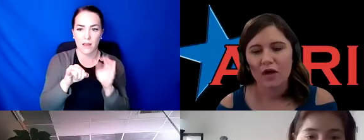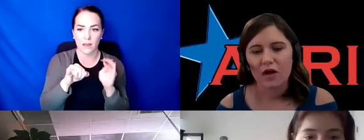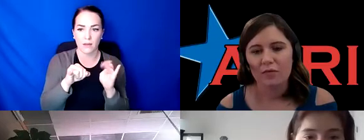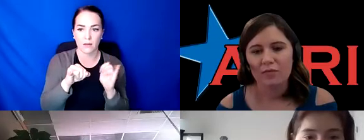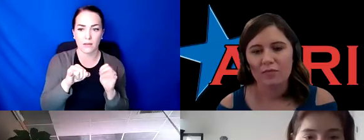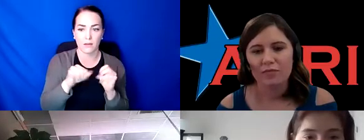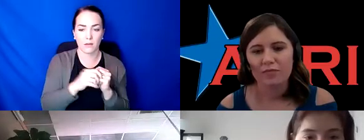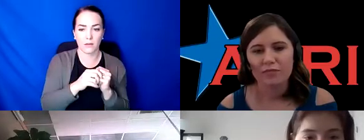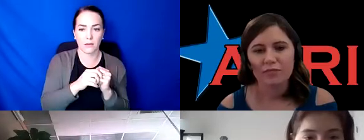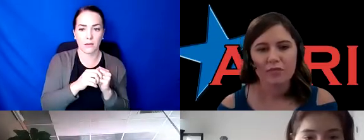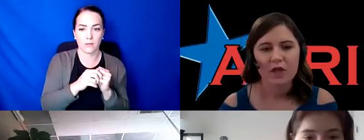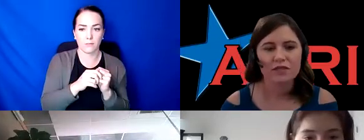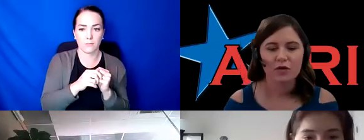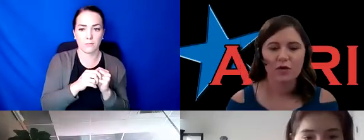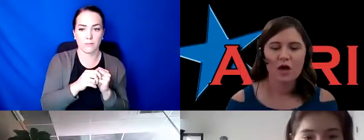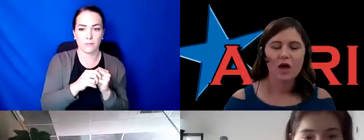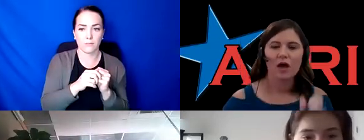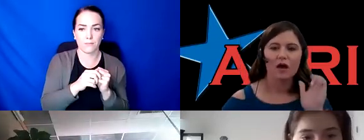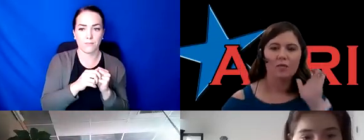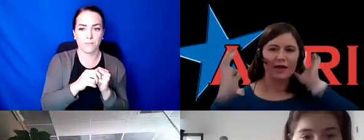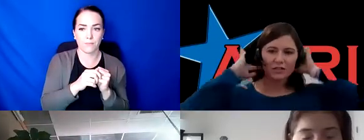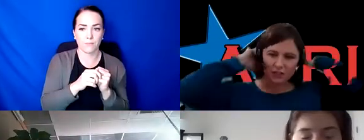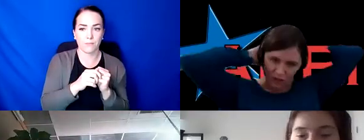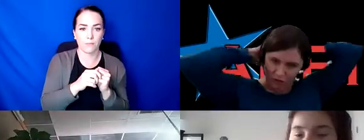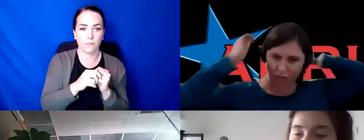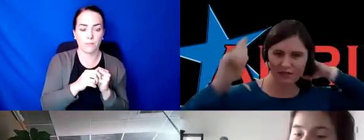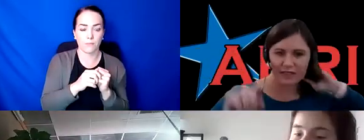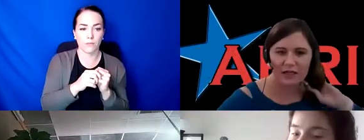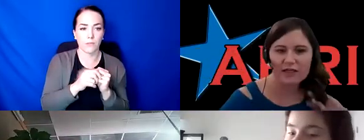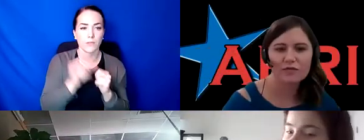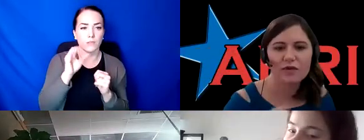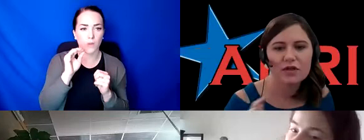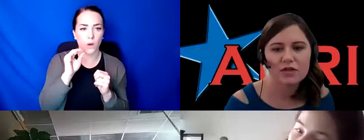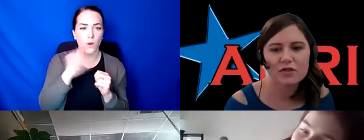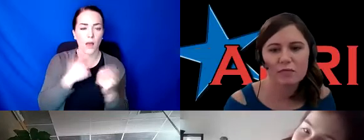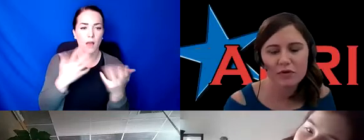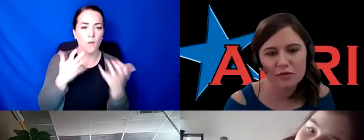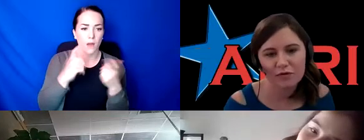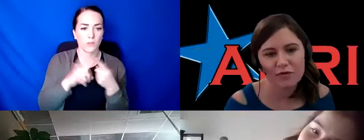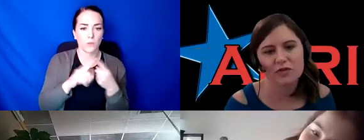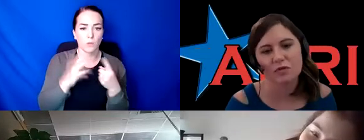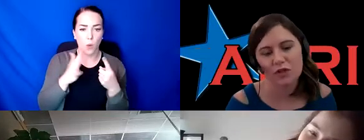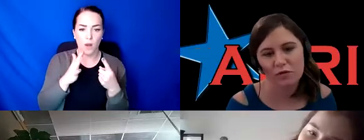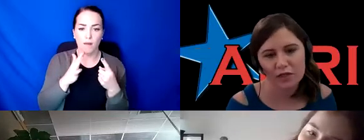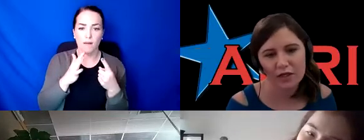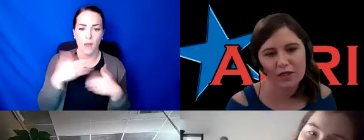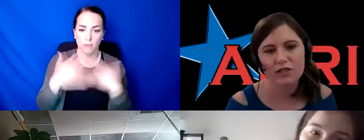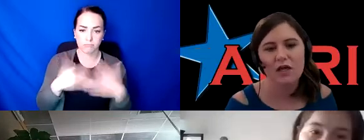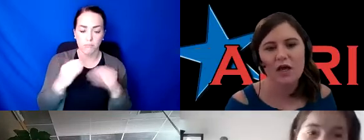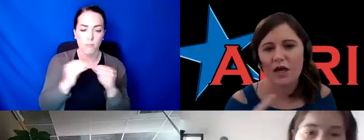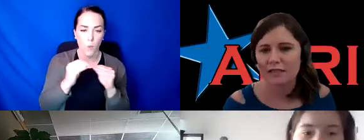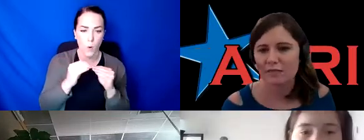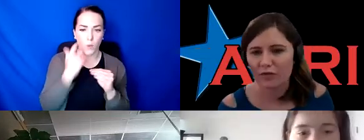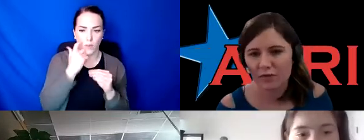with. And so I actually wanted to kind of jump a little further into what you were sharing,